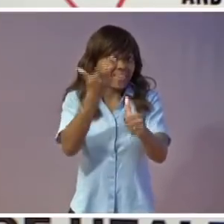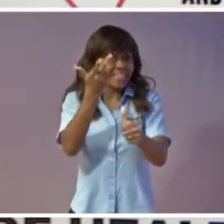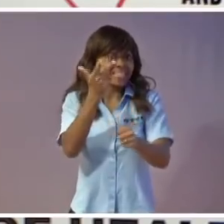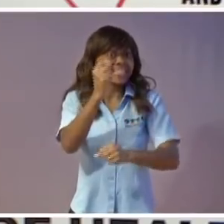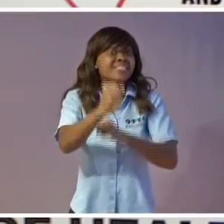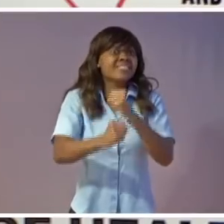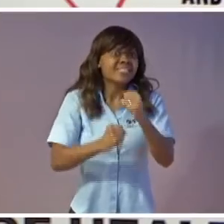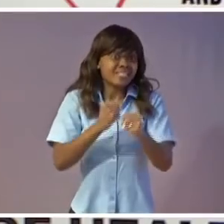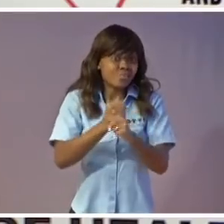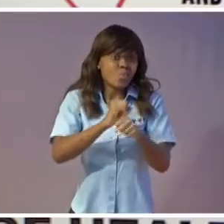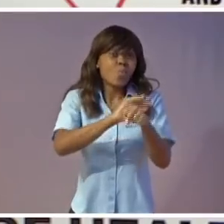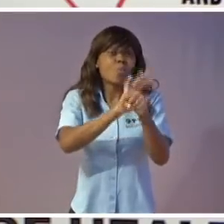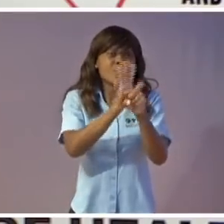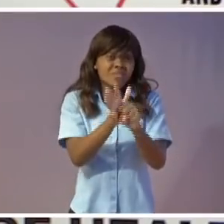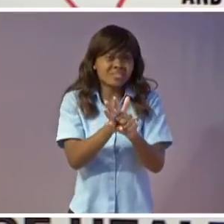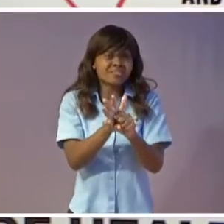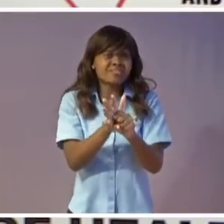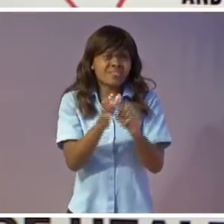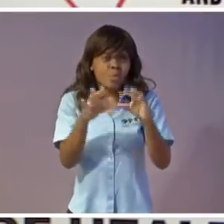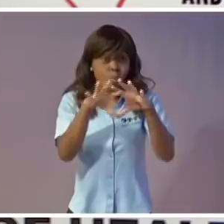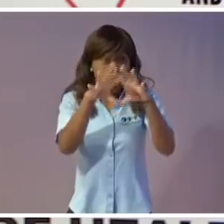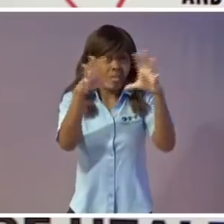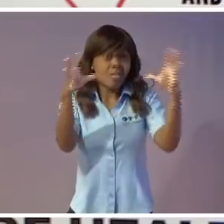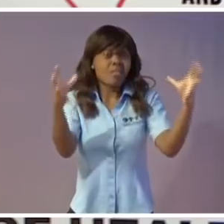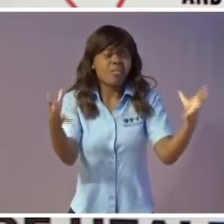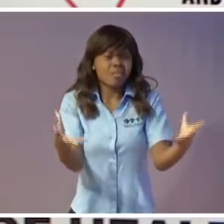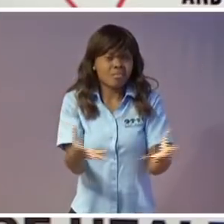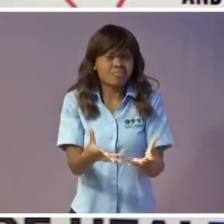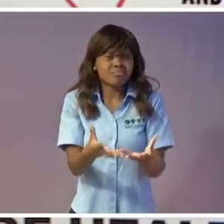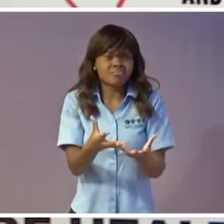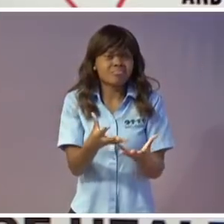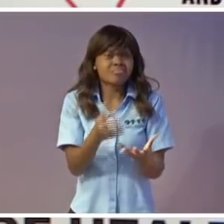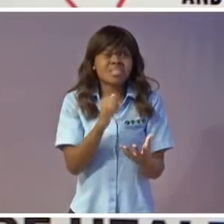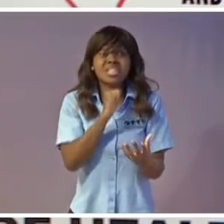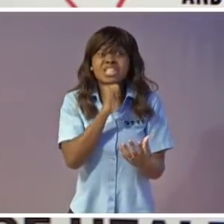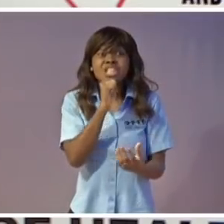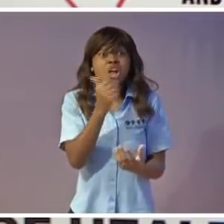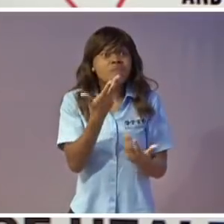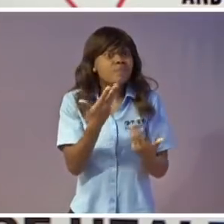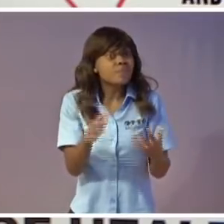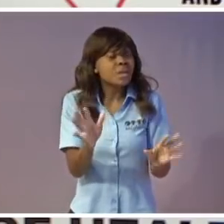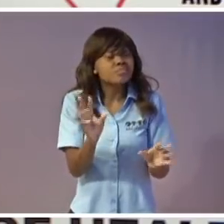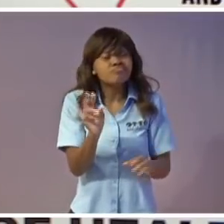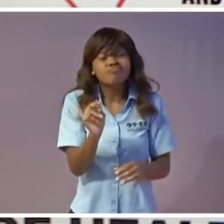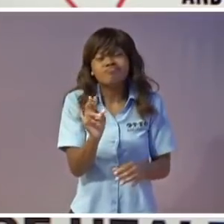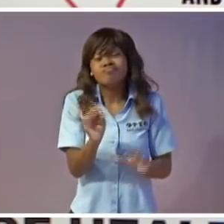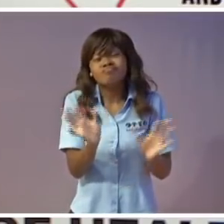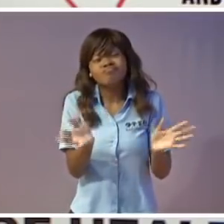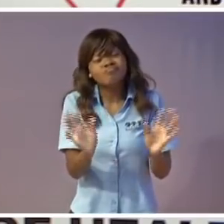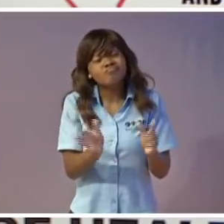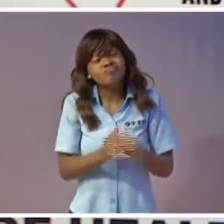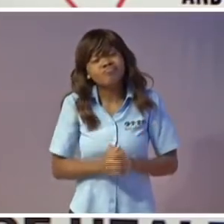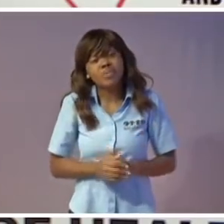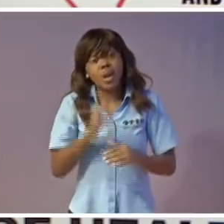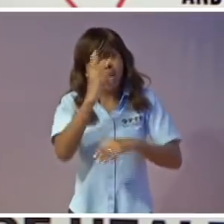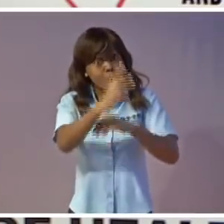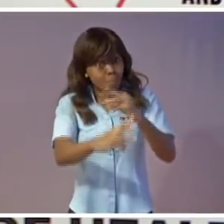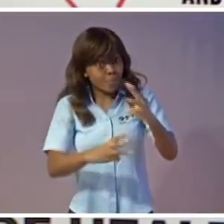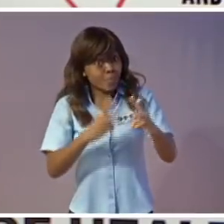it is not over by any means. Globally, there are